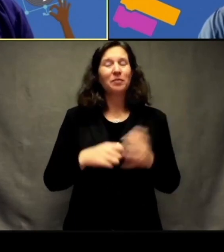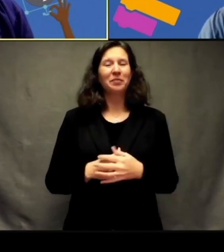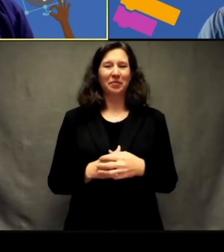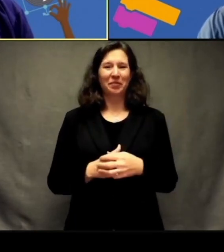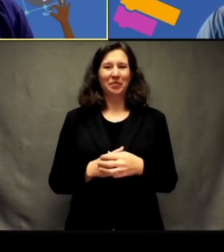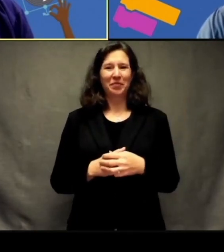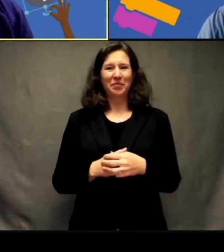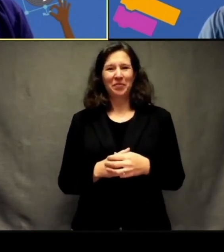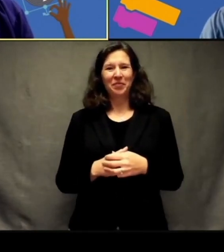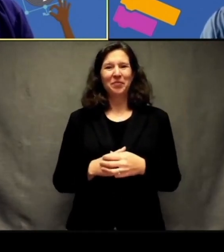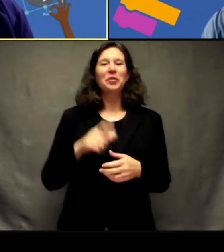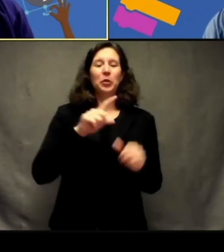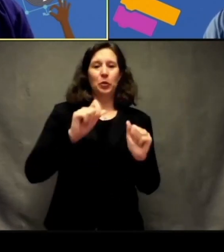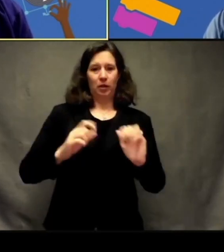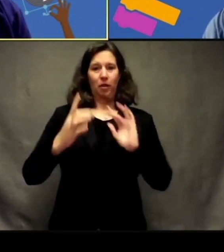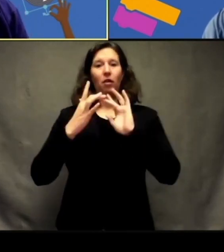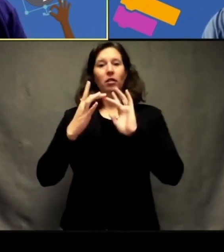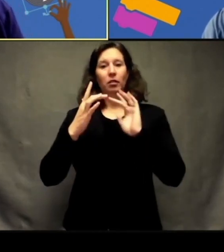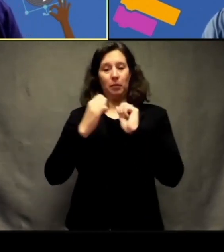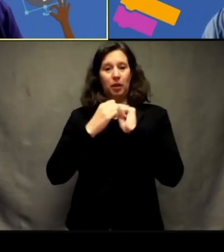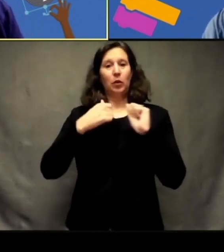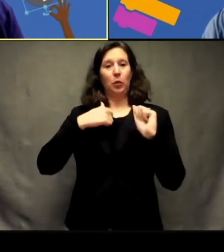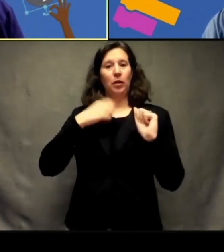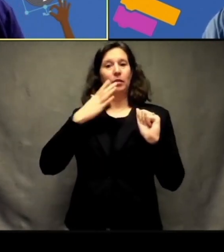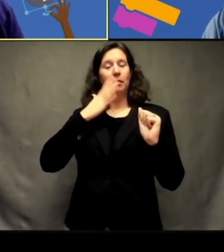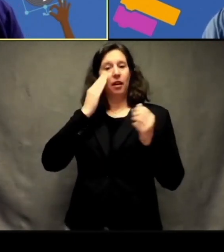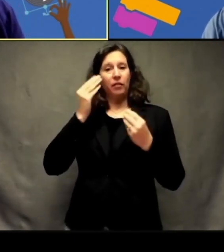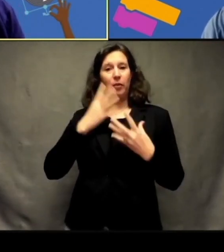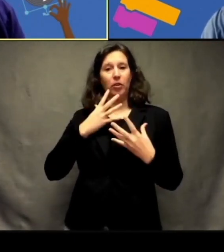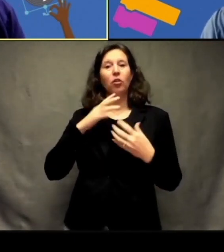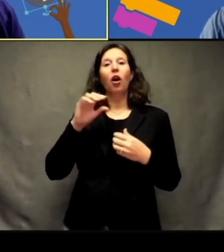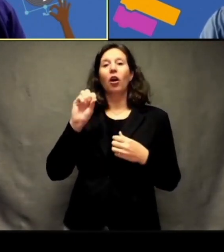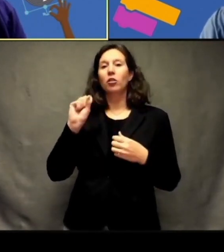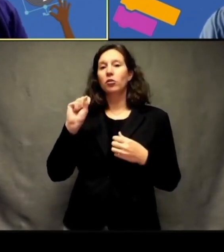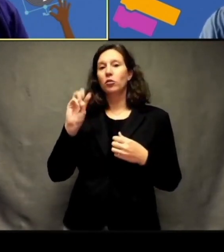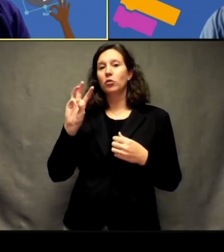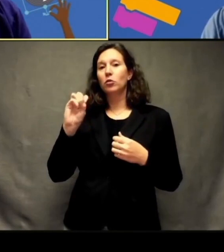So you can contact me with my info in the swap card.